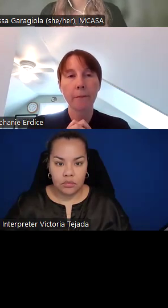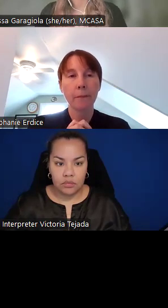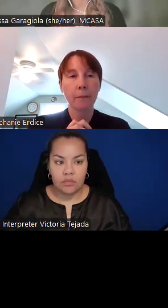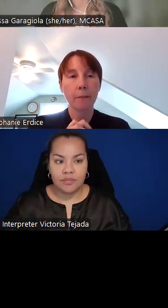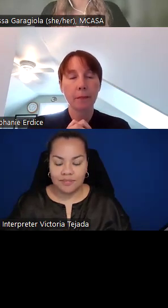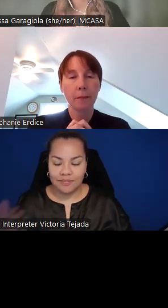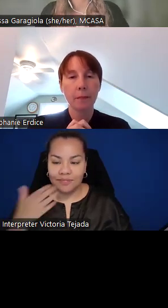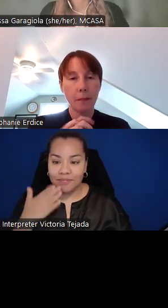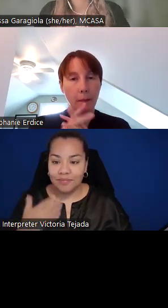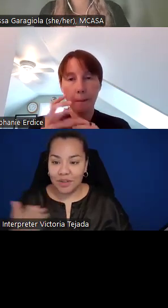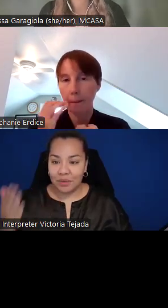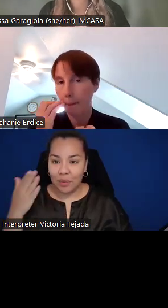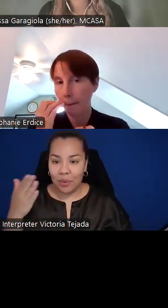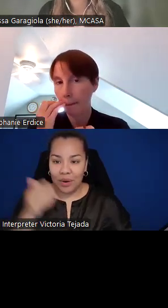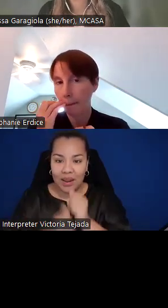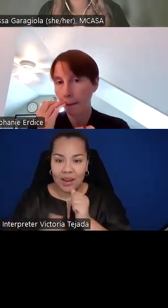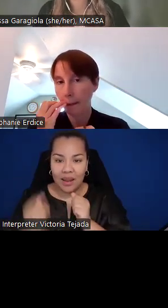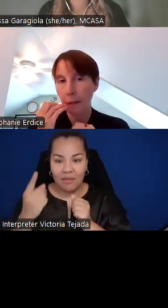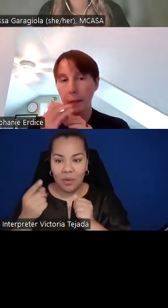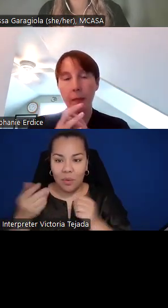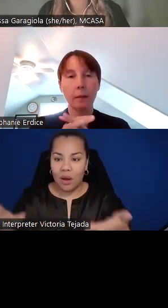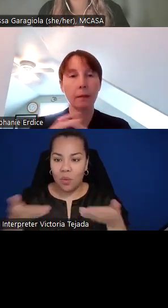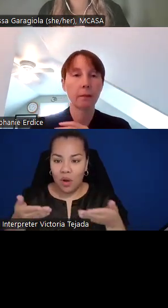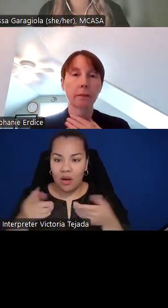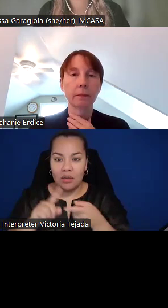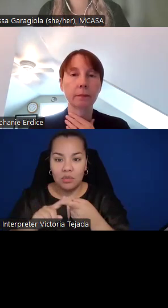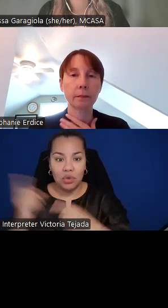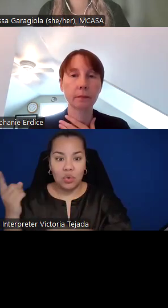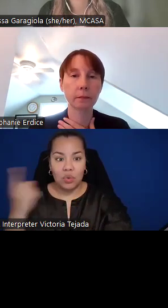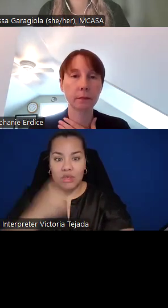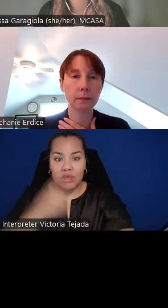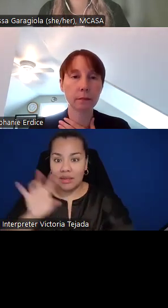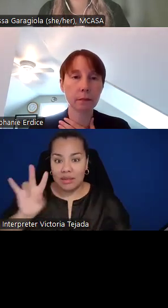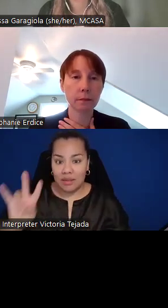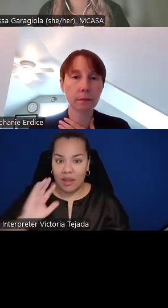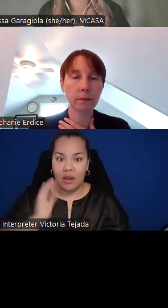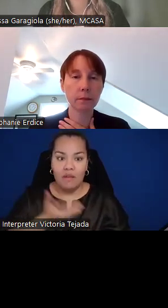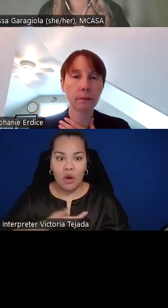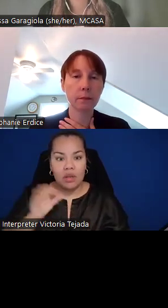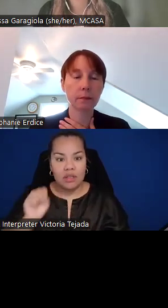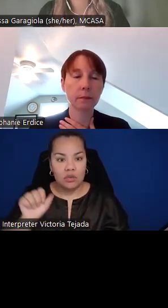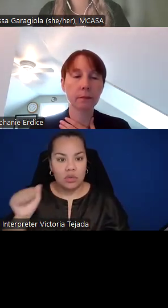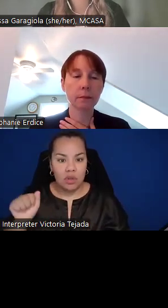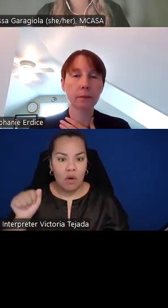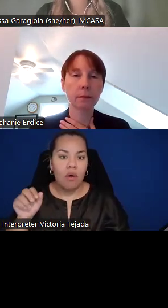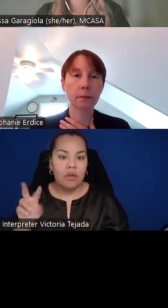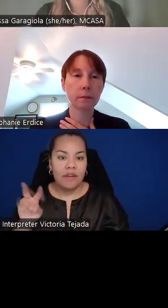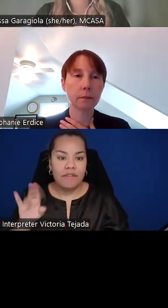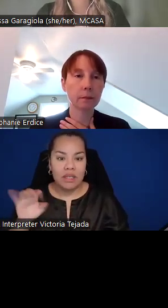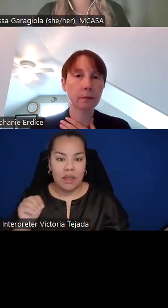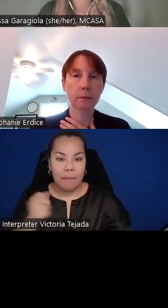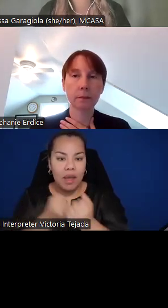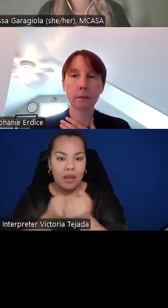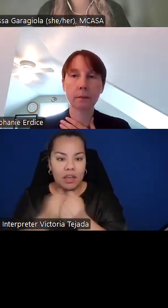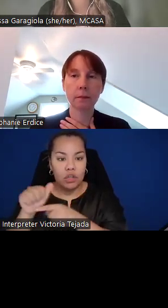Good morning, everyone, and welcome to day 7 of our Sexual Assault Victim Advocate Training Series.